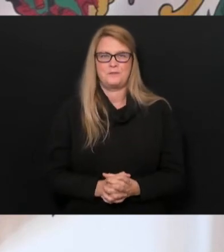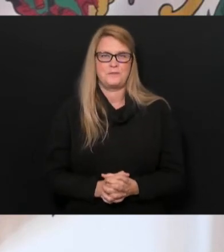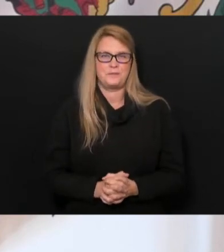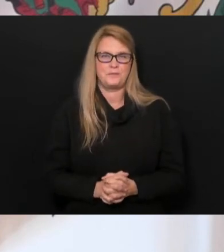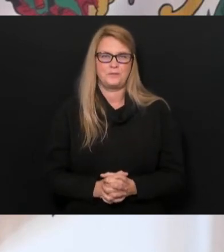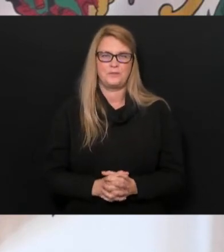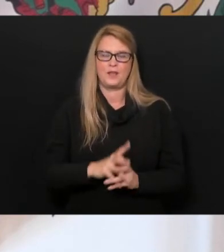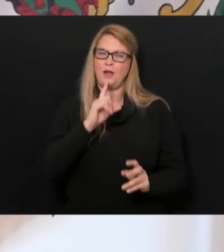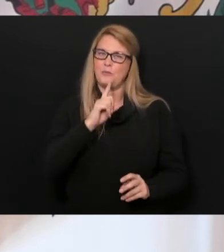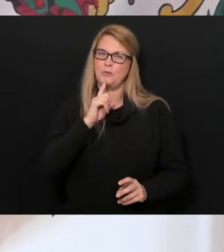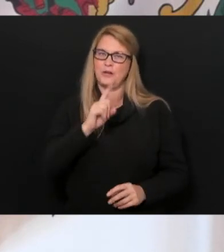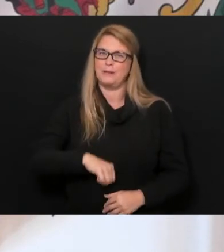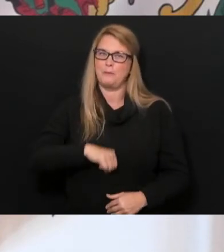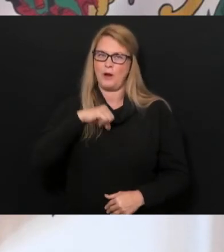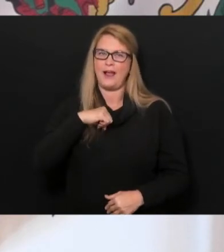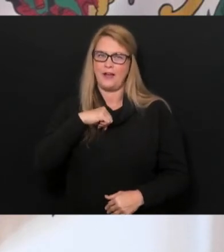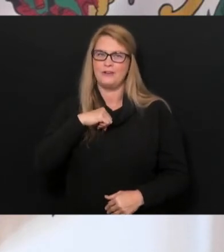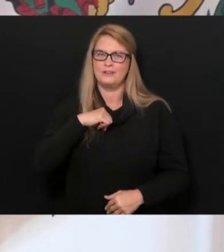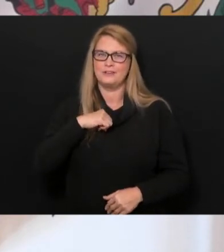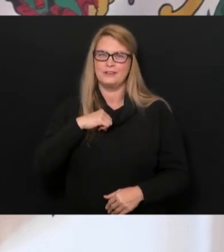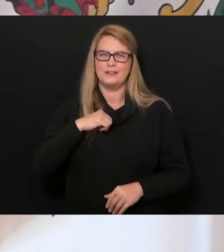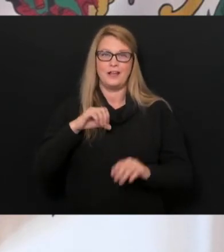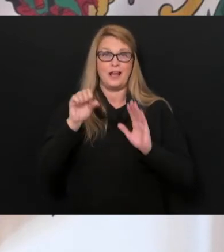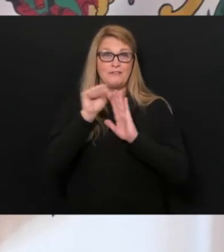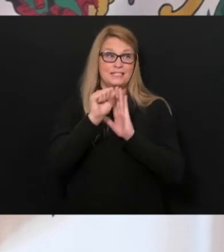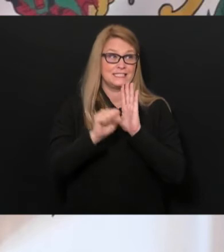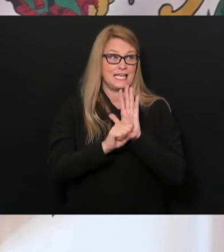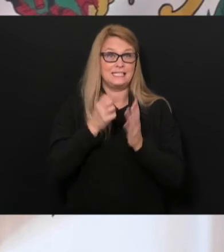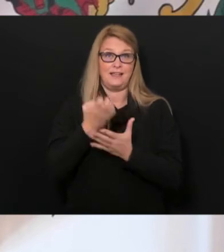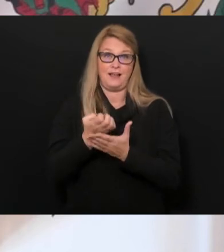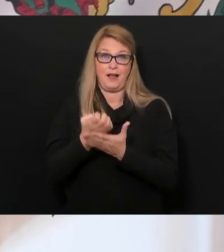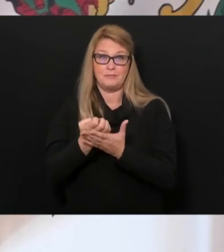I'm really proud of how we're doing in this state economically.